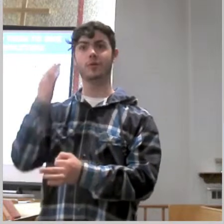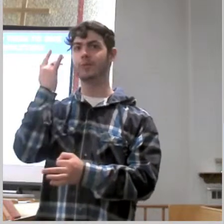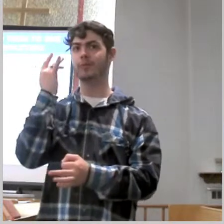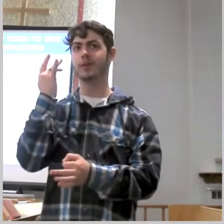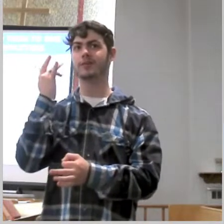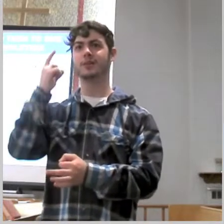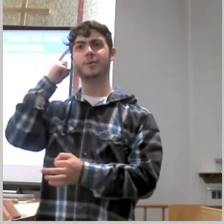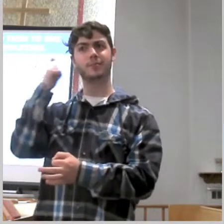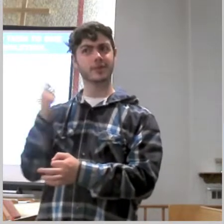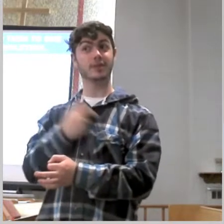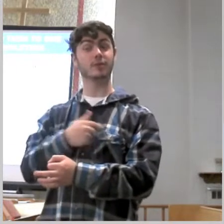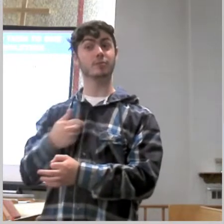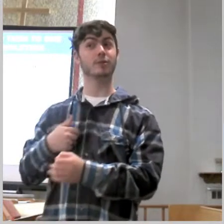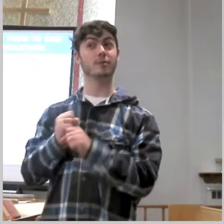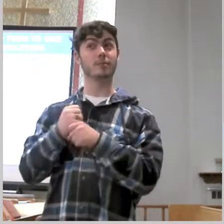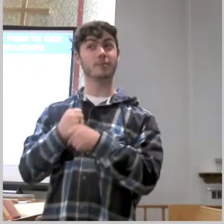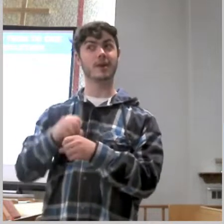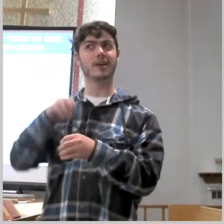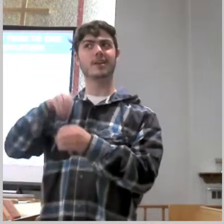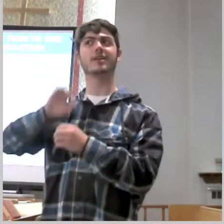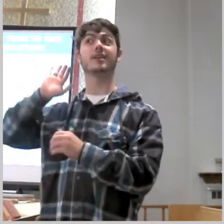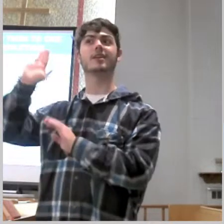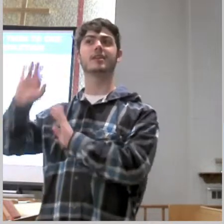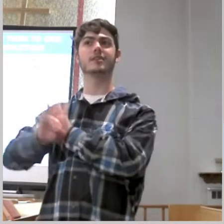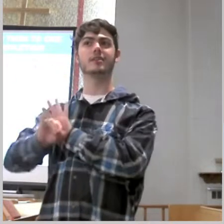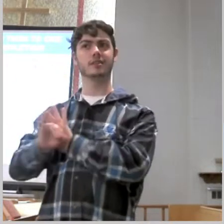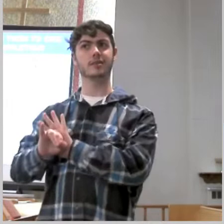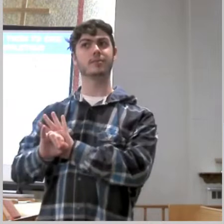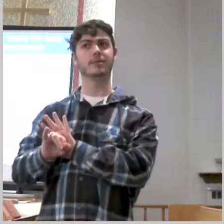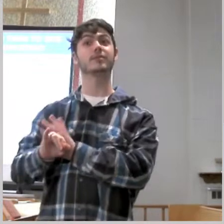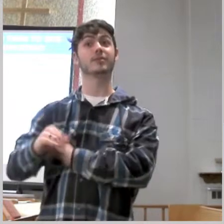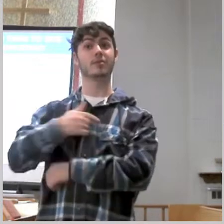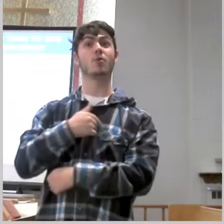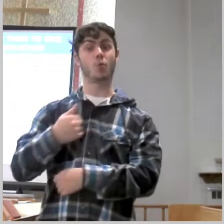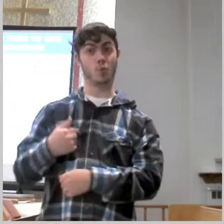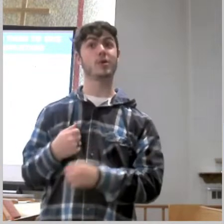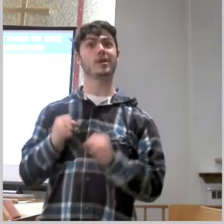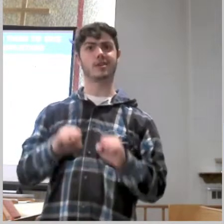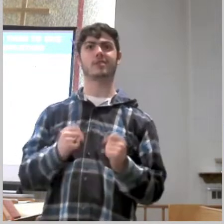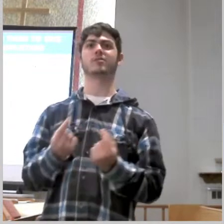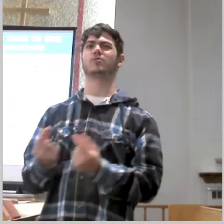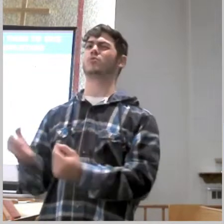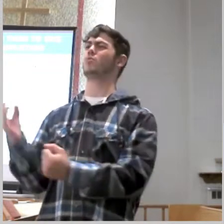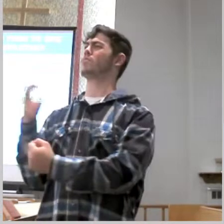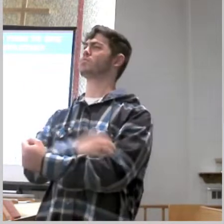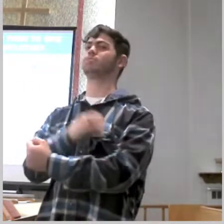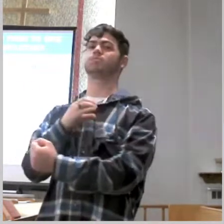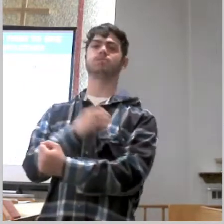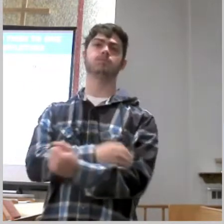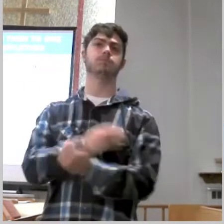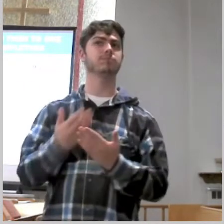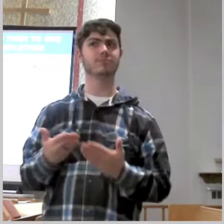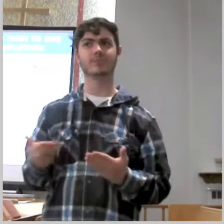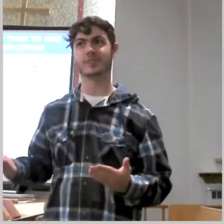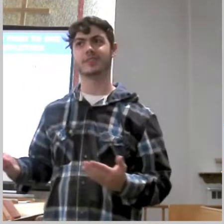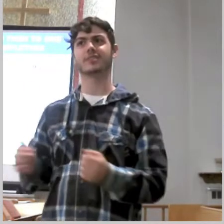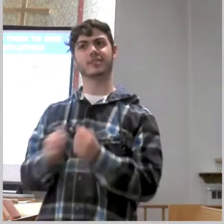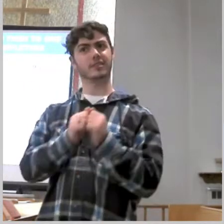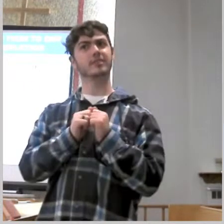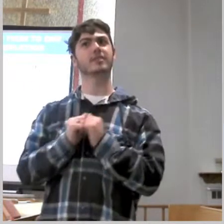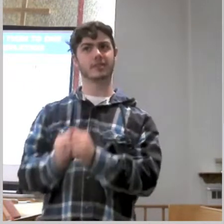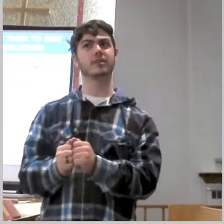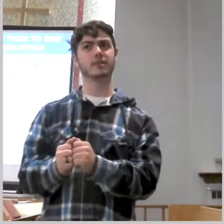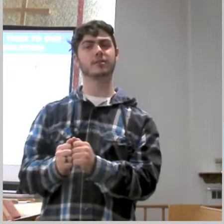image. There's power. We were made in God's image. We can do powerful things, especially when we do it together